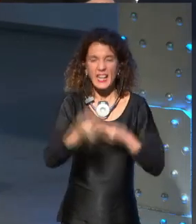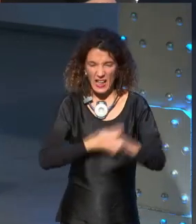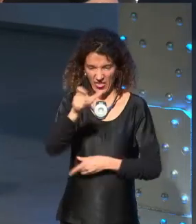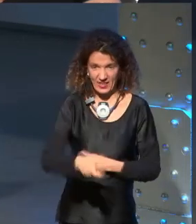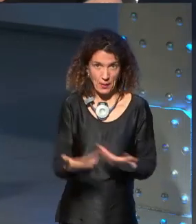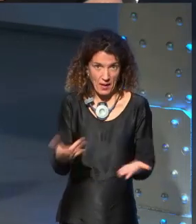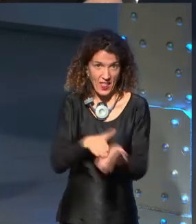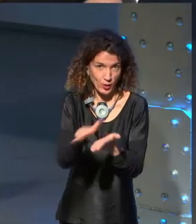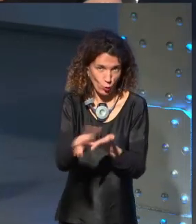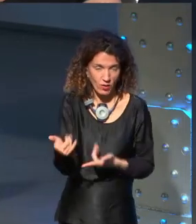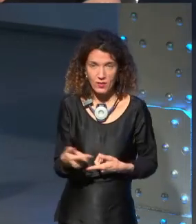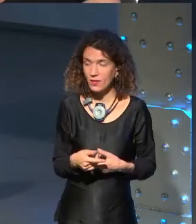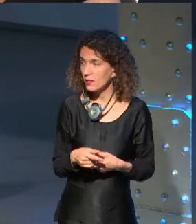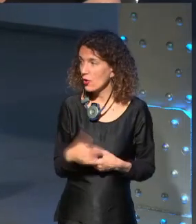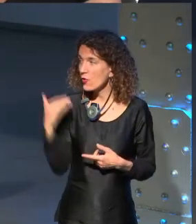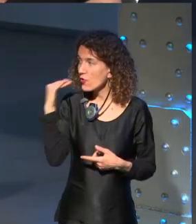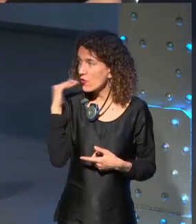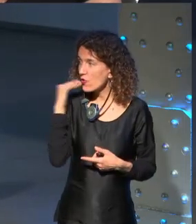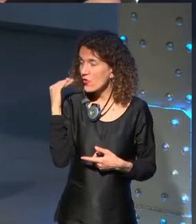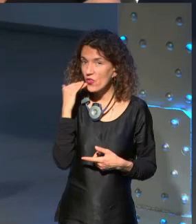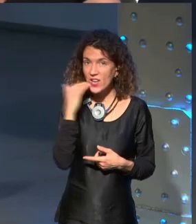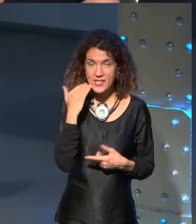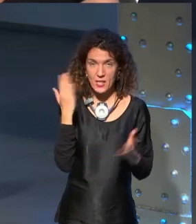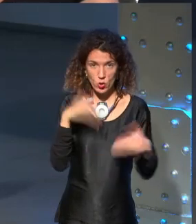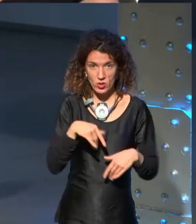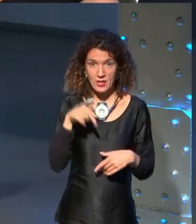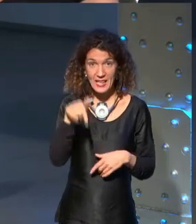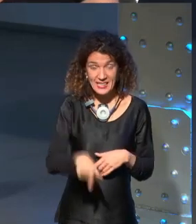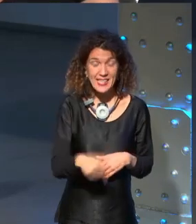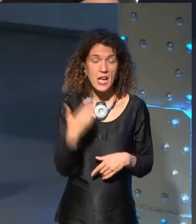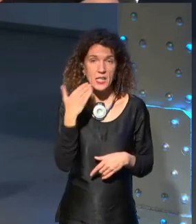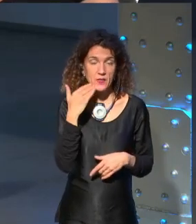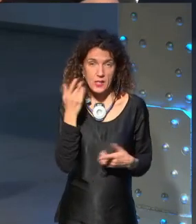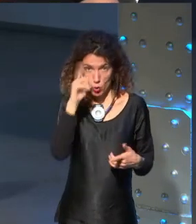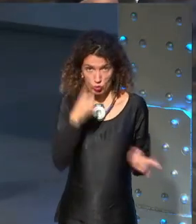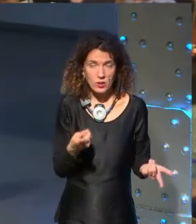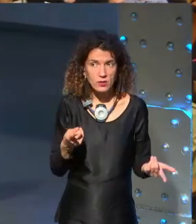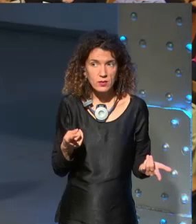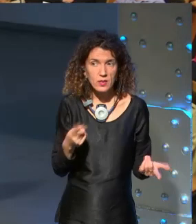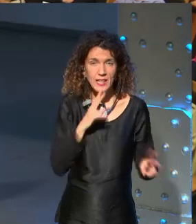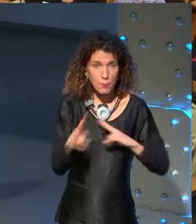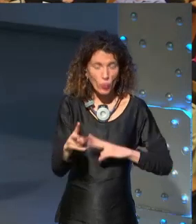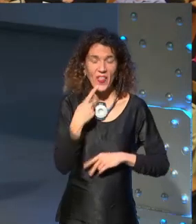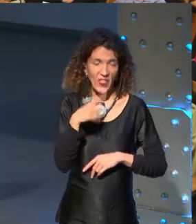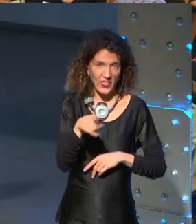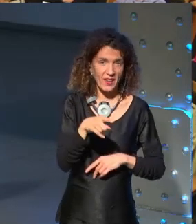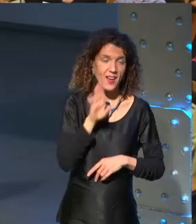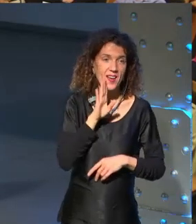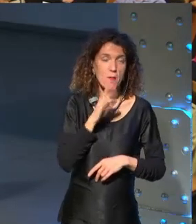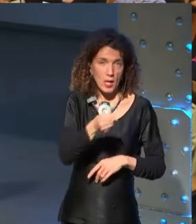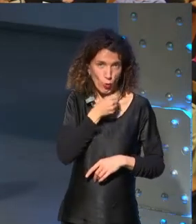Silvia is the representative of Rock Editorial, and she'll have to answer that question. But she's answering without a microphone.